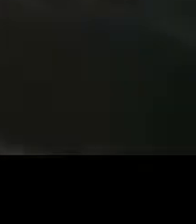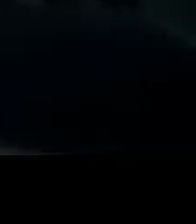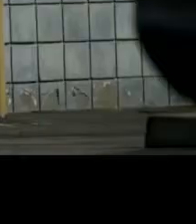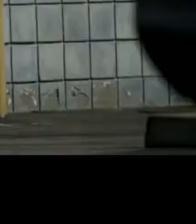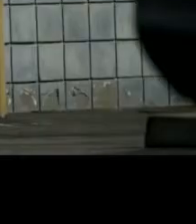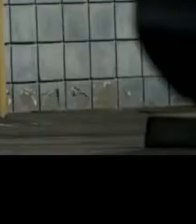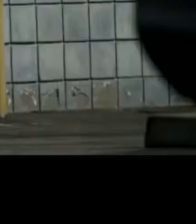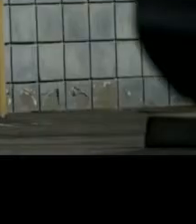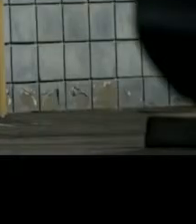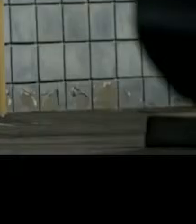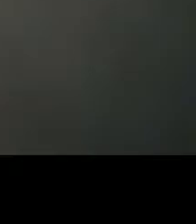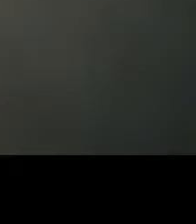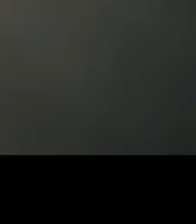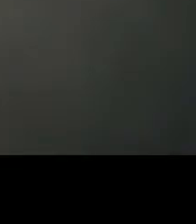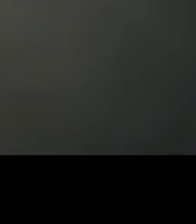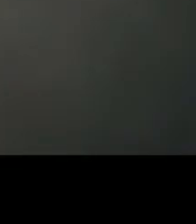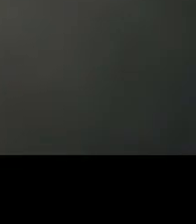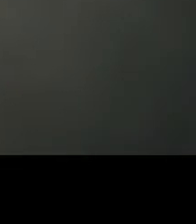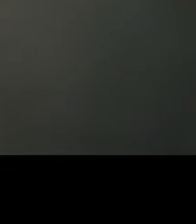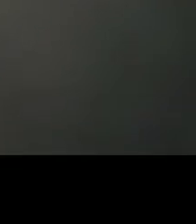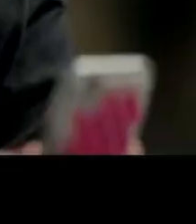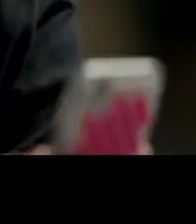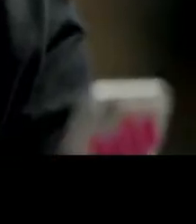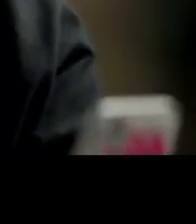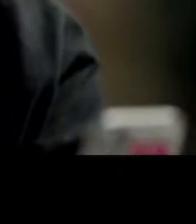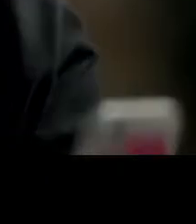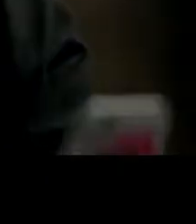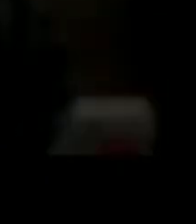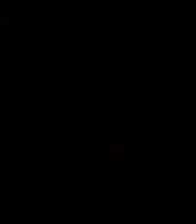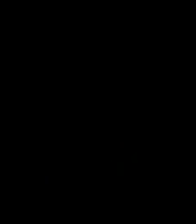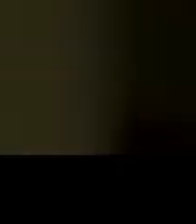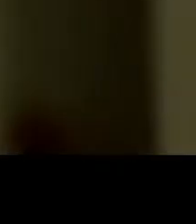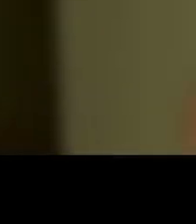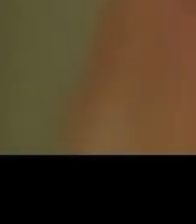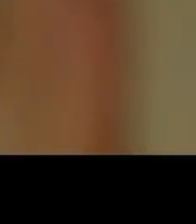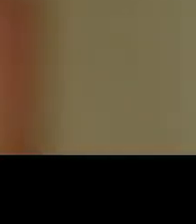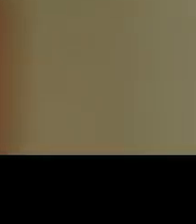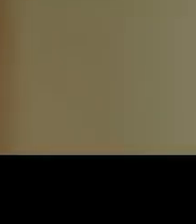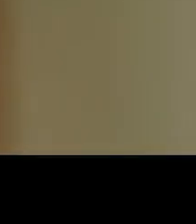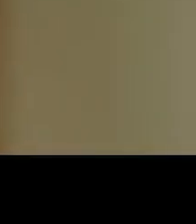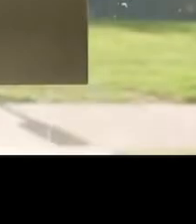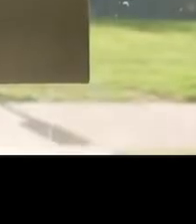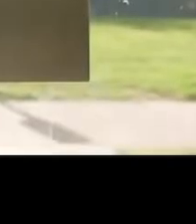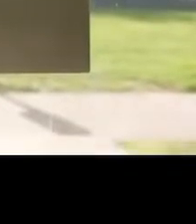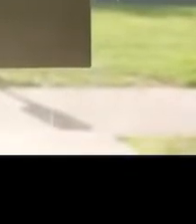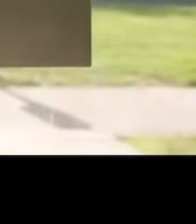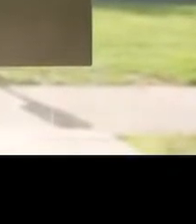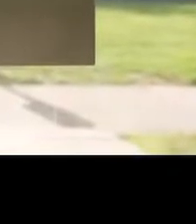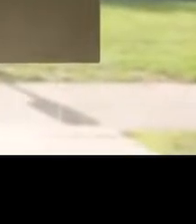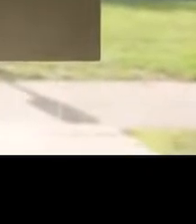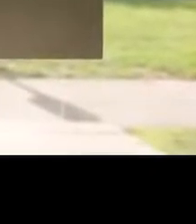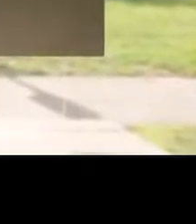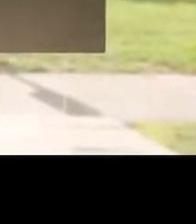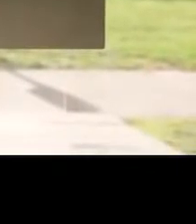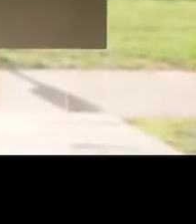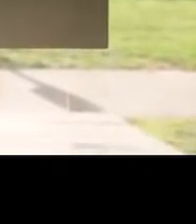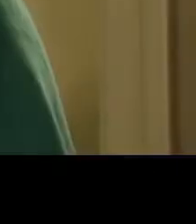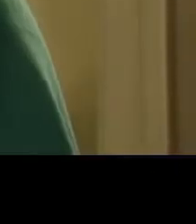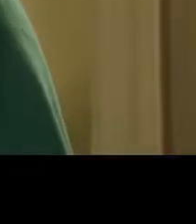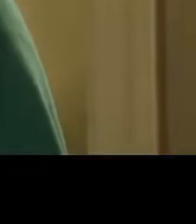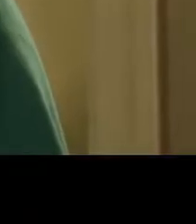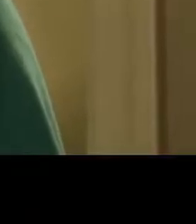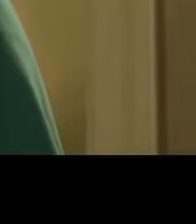a boyfriend. Hey, look, he's so cute. Ooh, I'd hit that. I Major. We live right above you. I